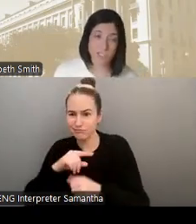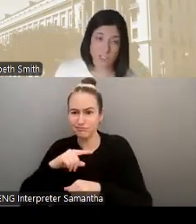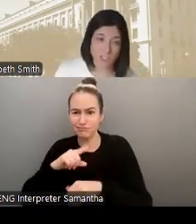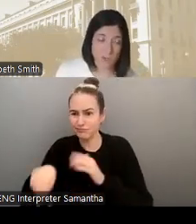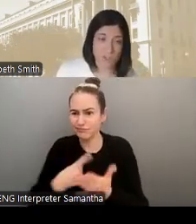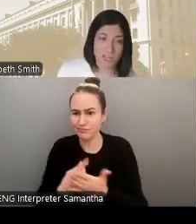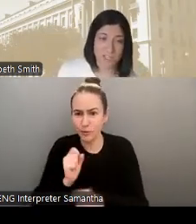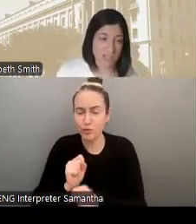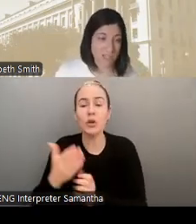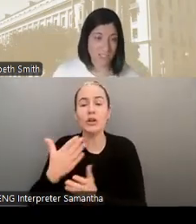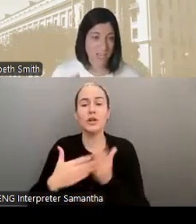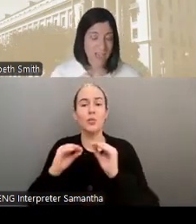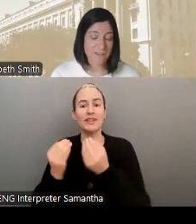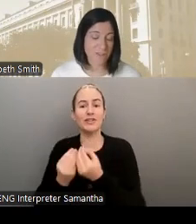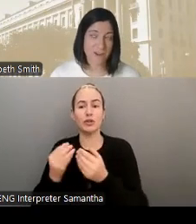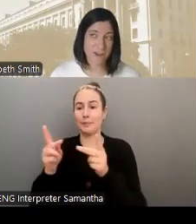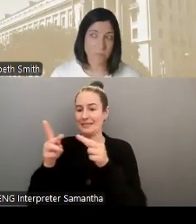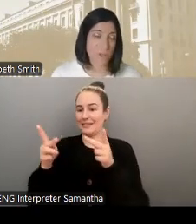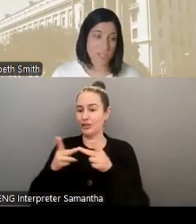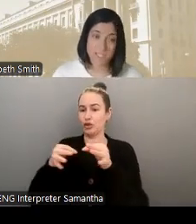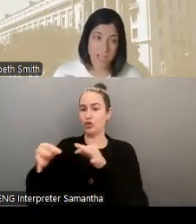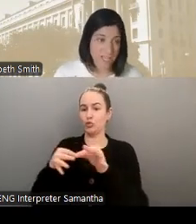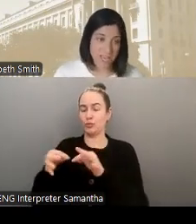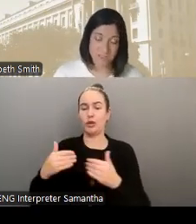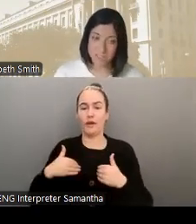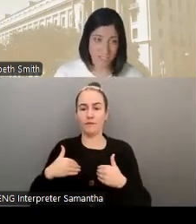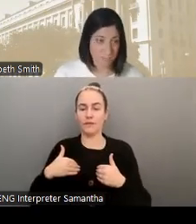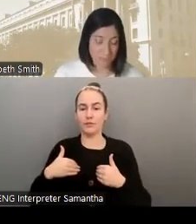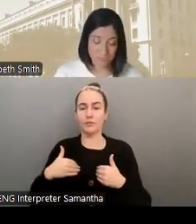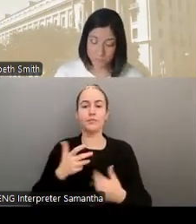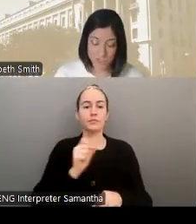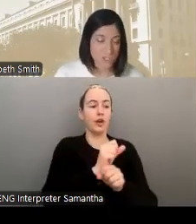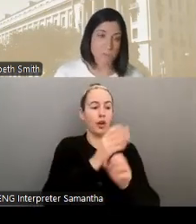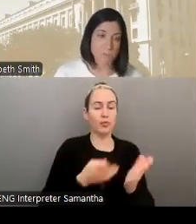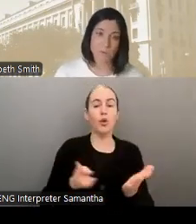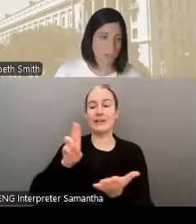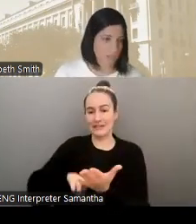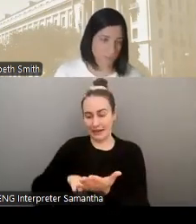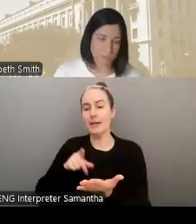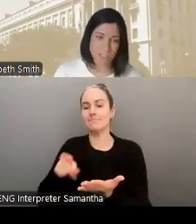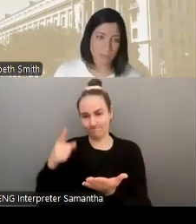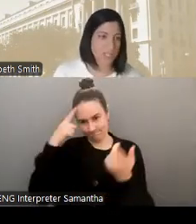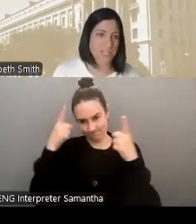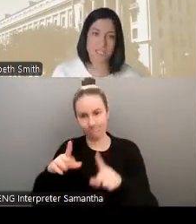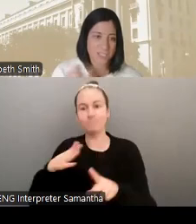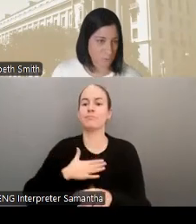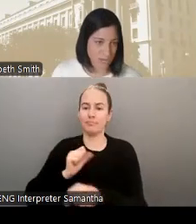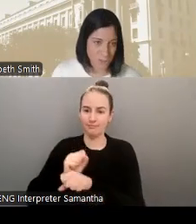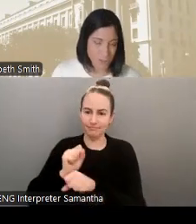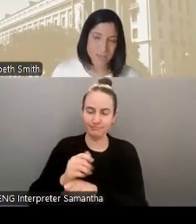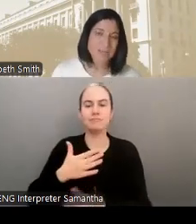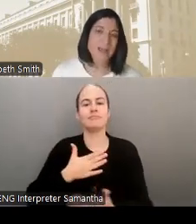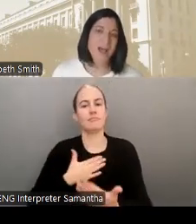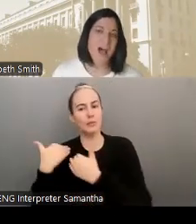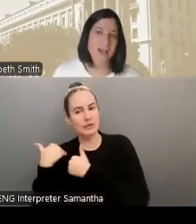just have a position description in it, and they have their employees sign that this is my position description with my duties and responsibilities, and this is what